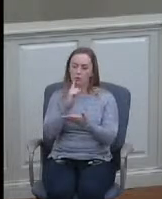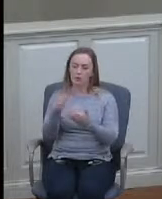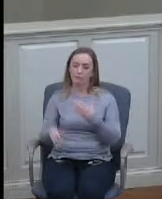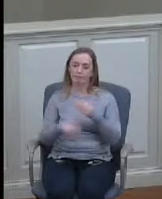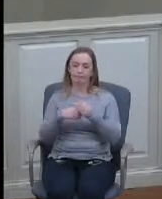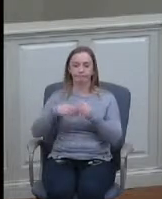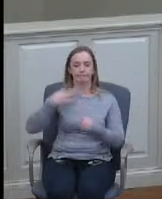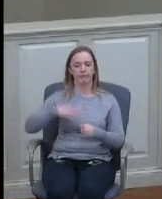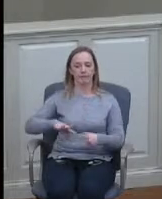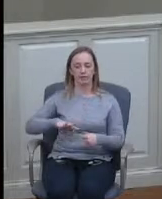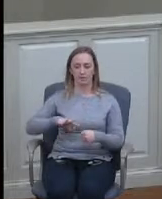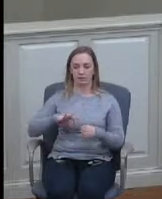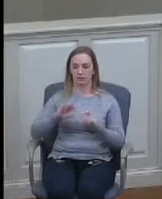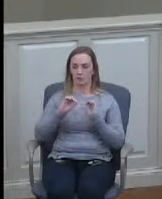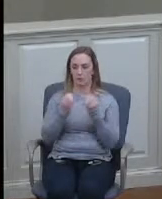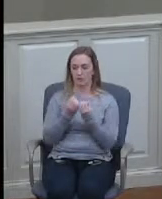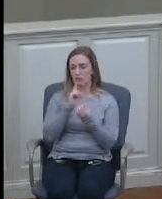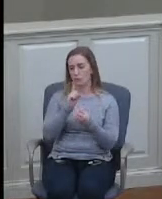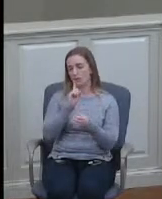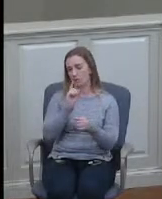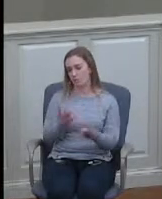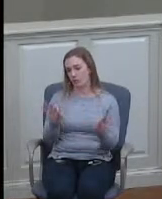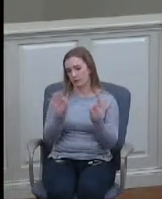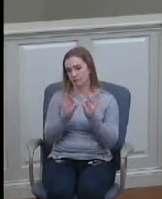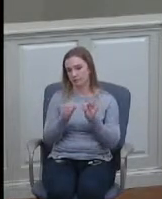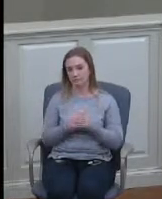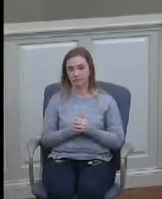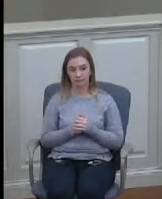organization that's really important.